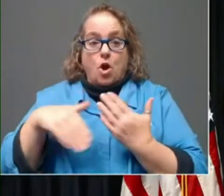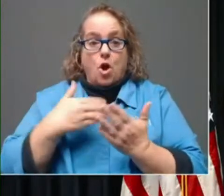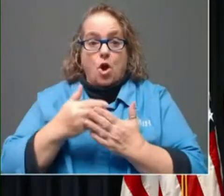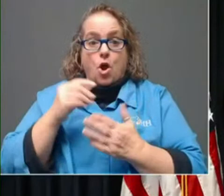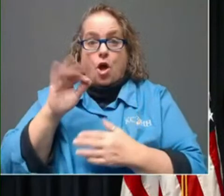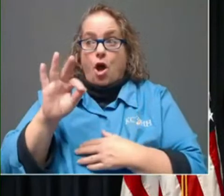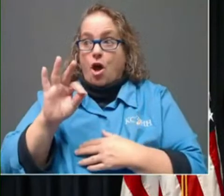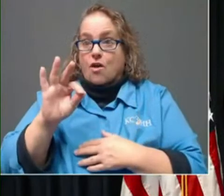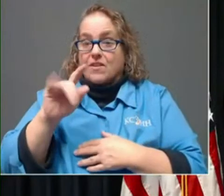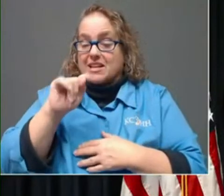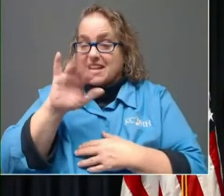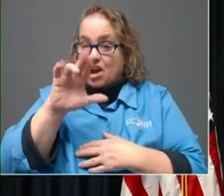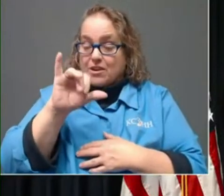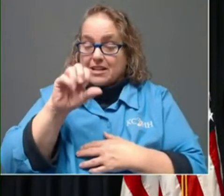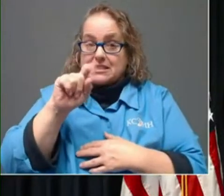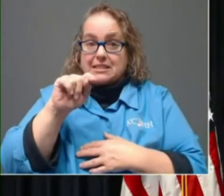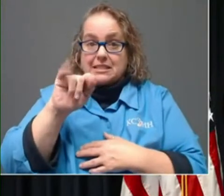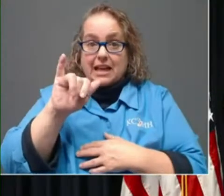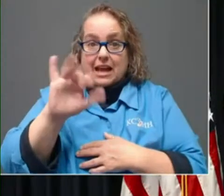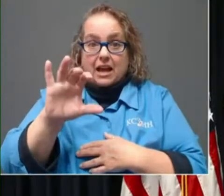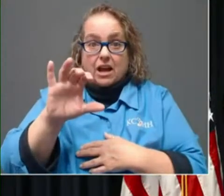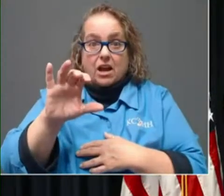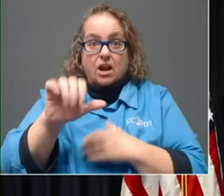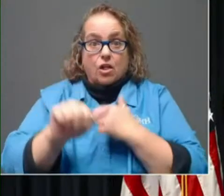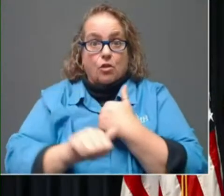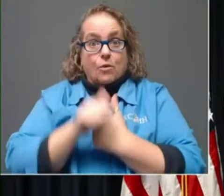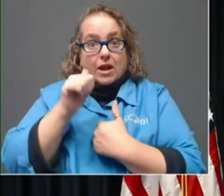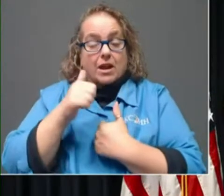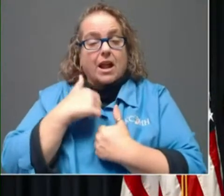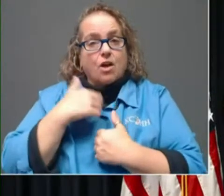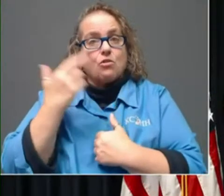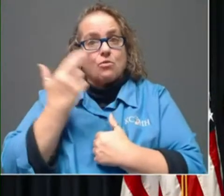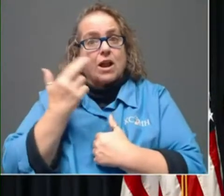terroristic threatening that's out there, I realize